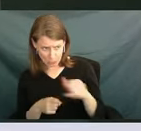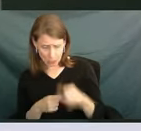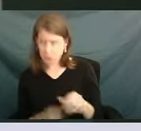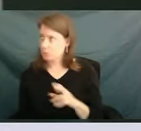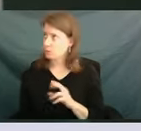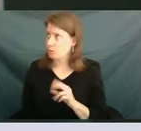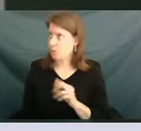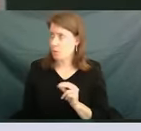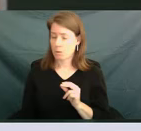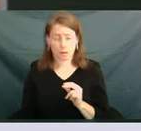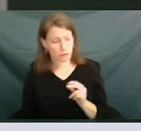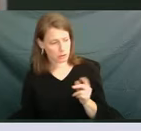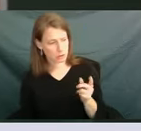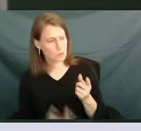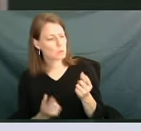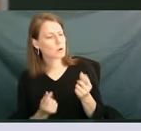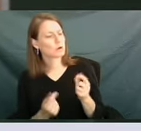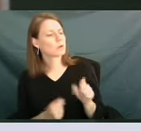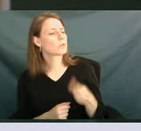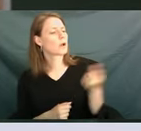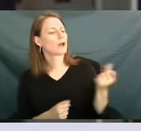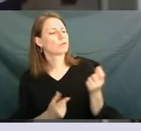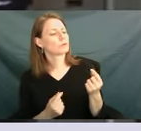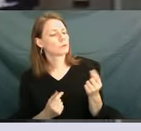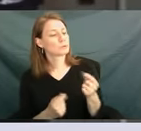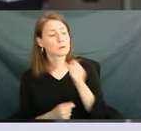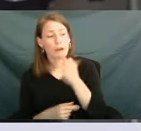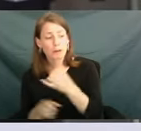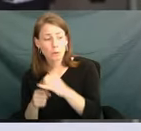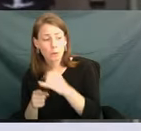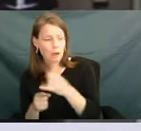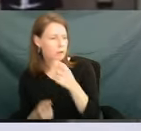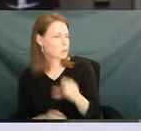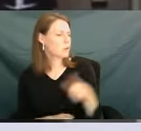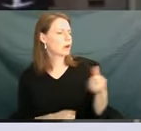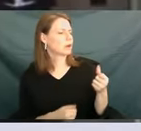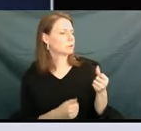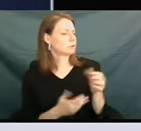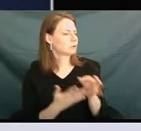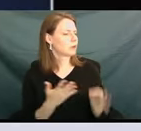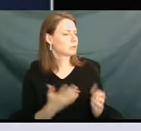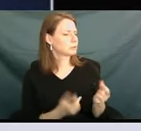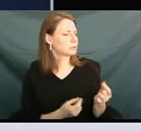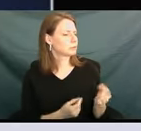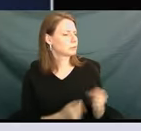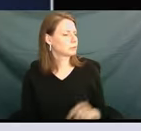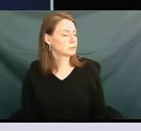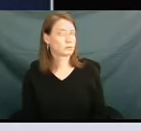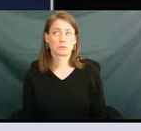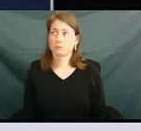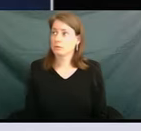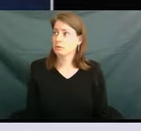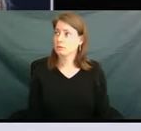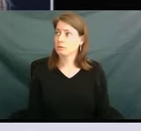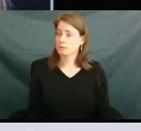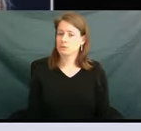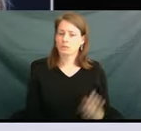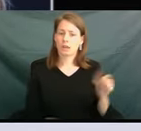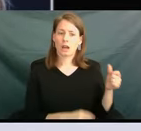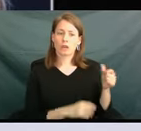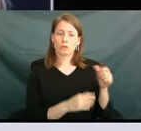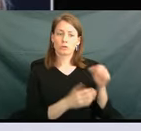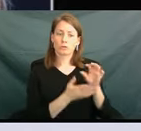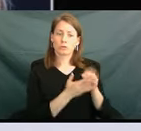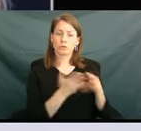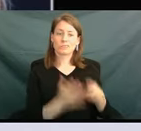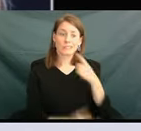What else could Ben do instead of swearing? Count to 10. Count to 10. 1, 2, 3,